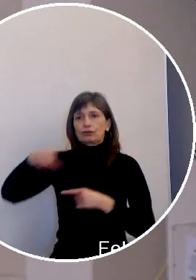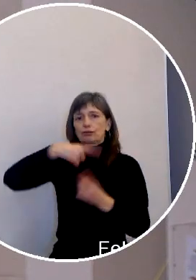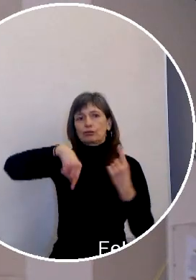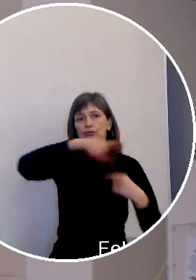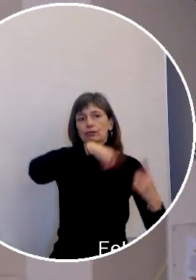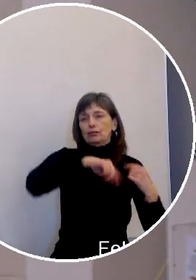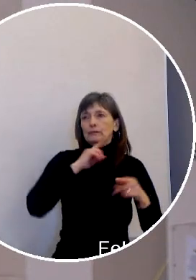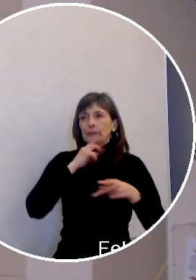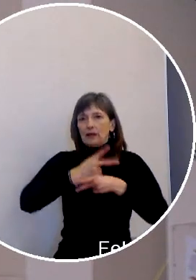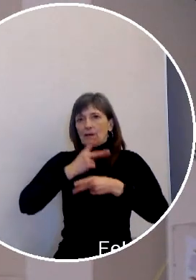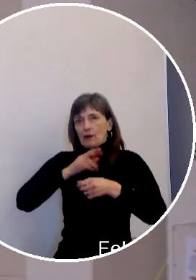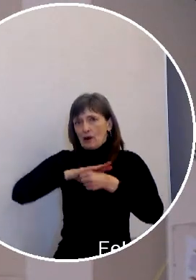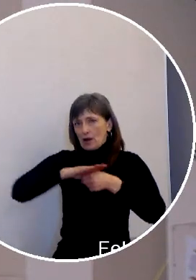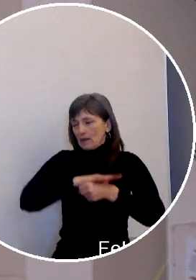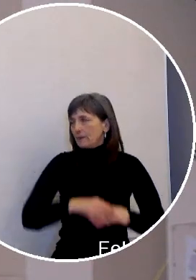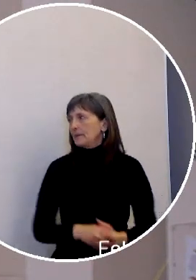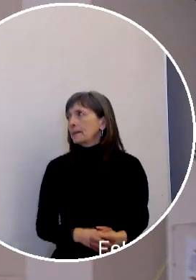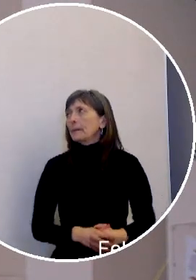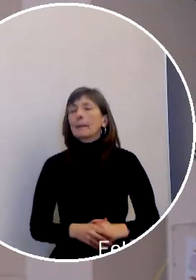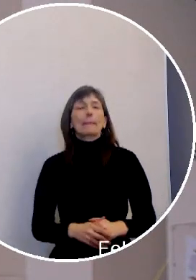we intend to continue doing that.